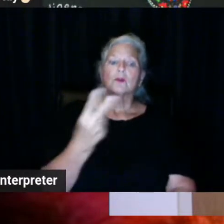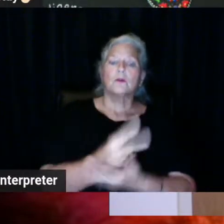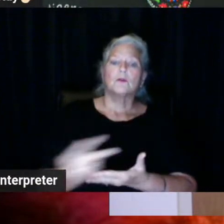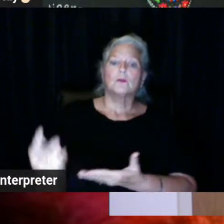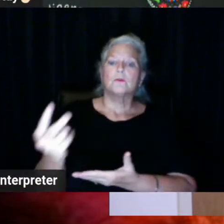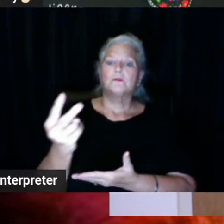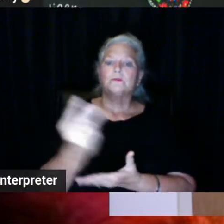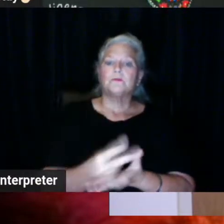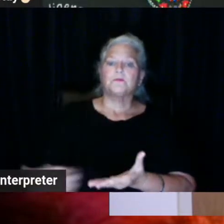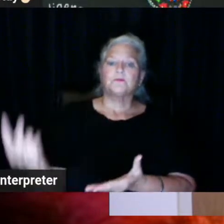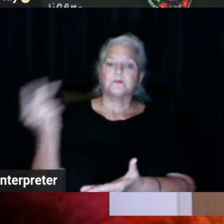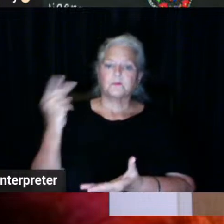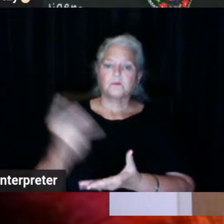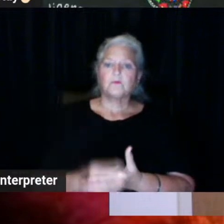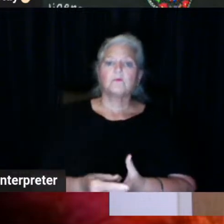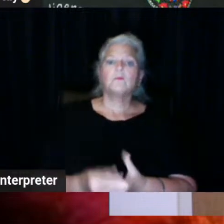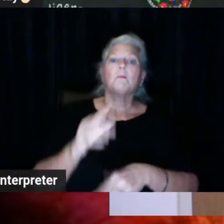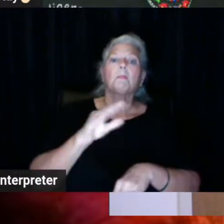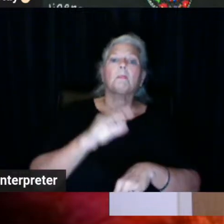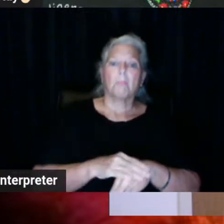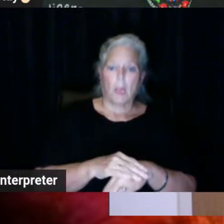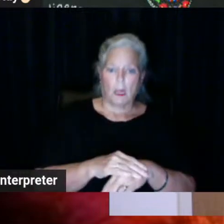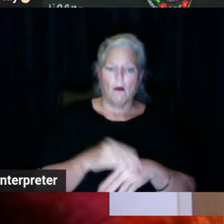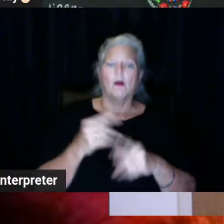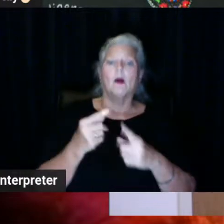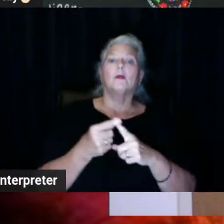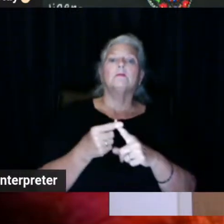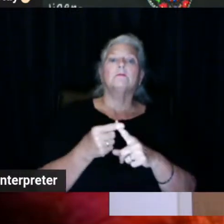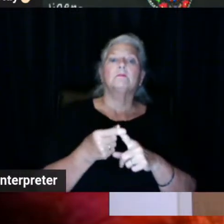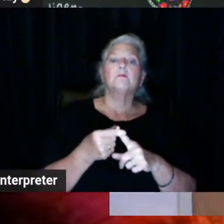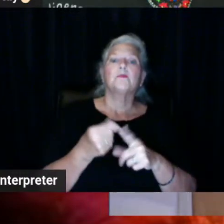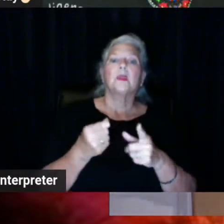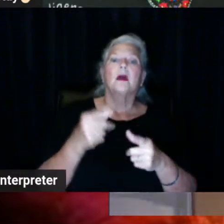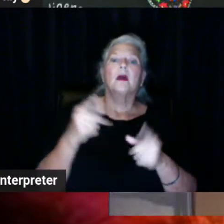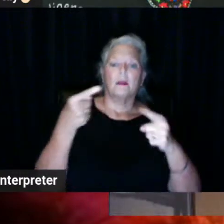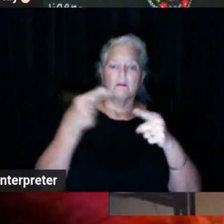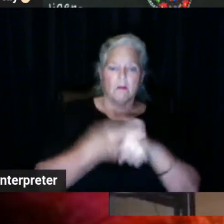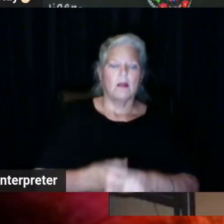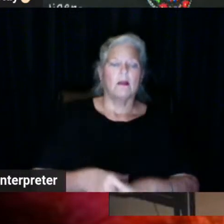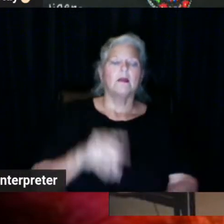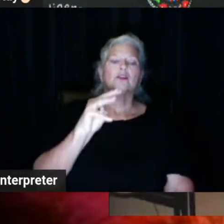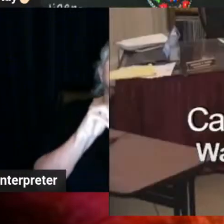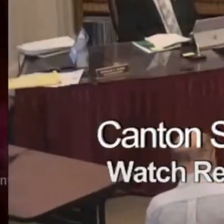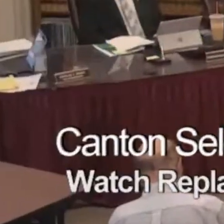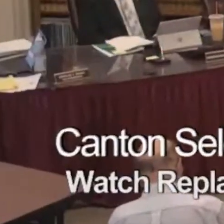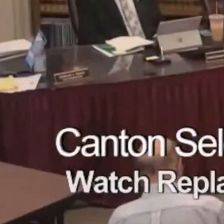agenda item. You were in violation of Mass open meeting law. Thank you. Thank you.